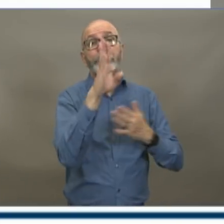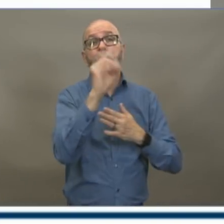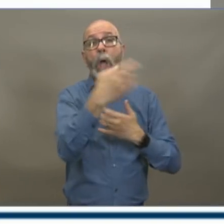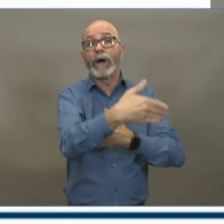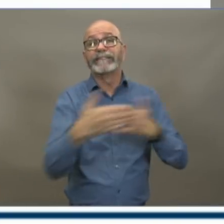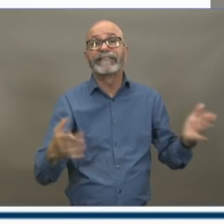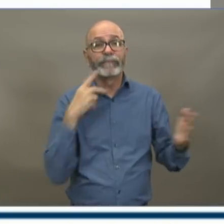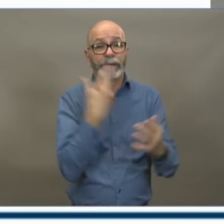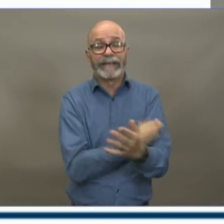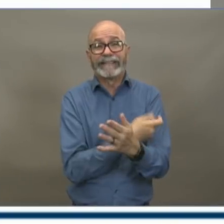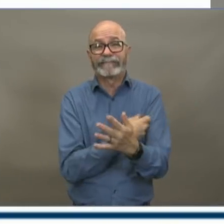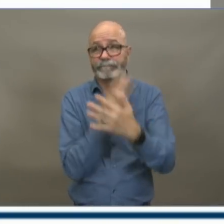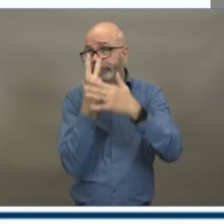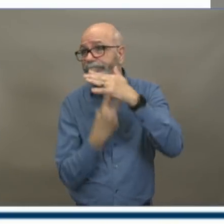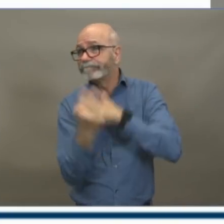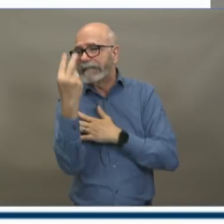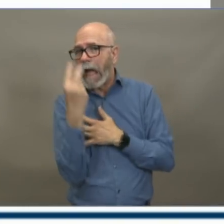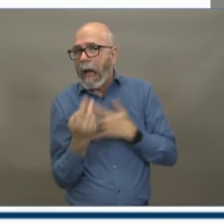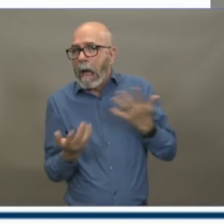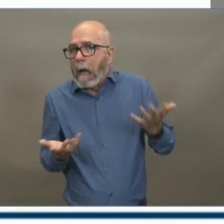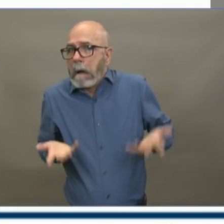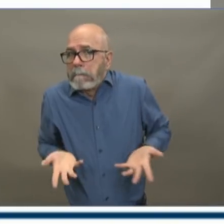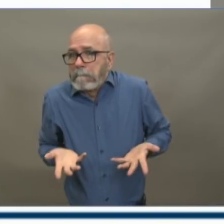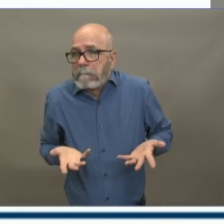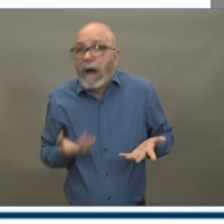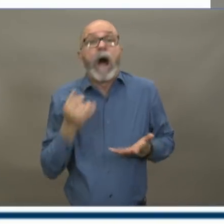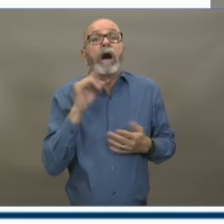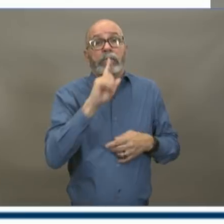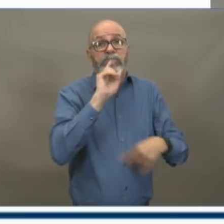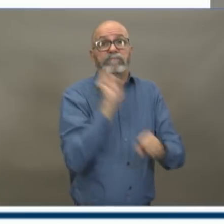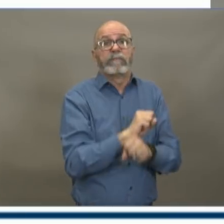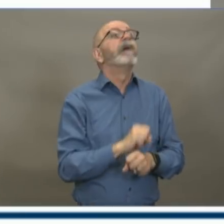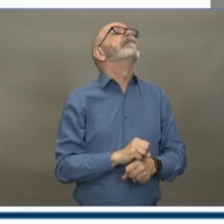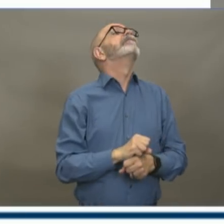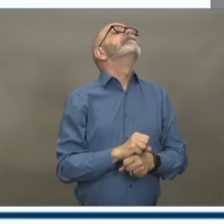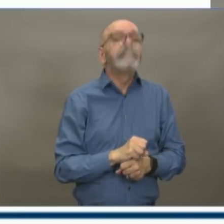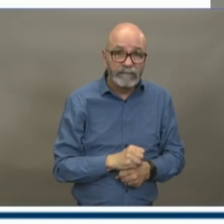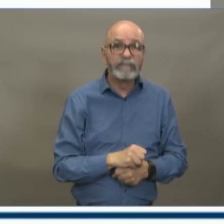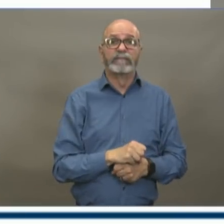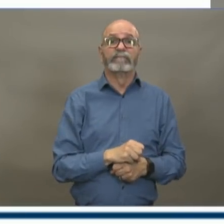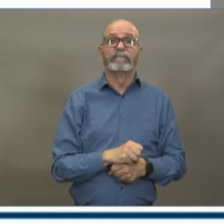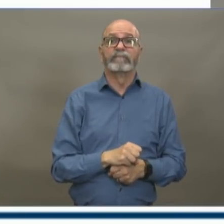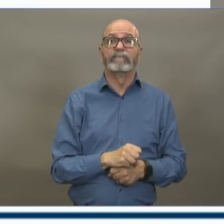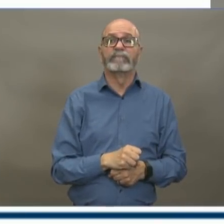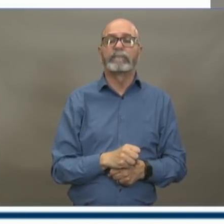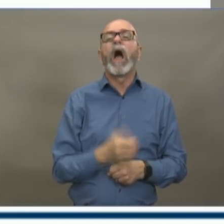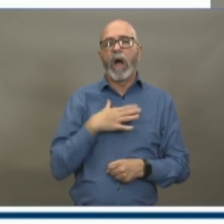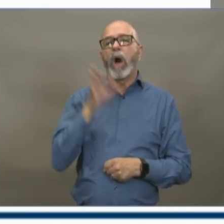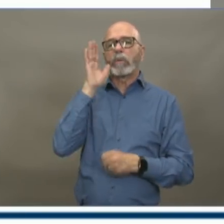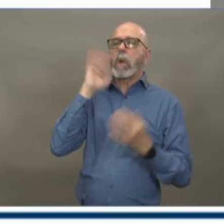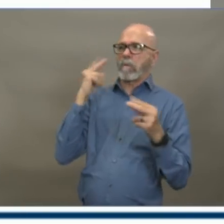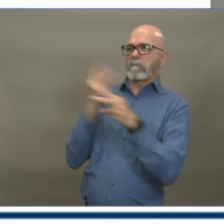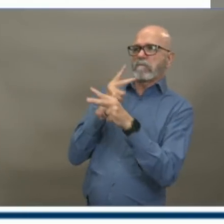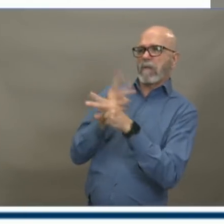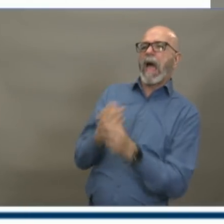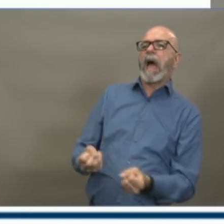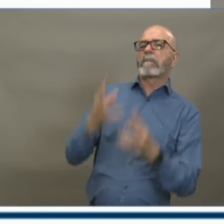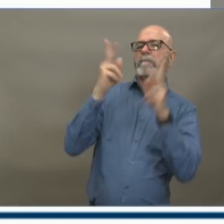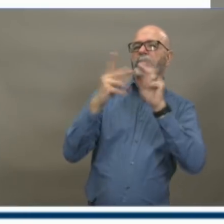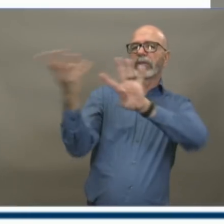get guarantees of amount of vaccine, we can't say exactly how many people we'll be able to put through that